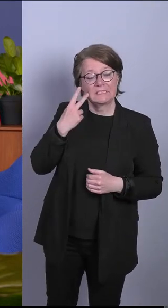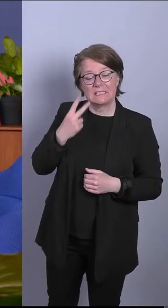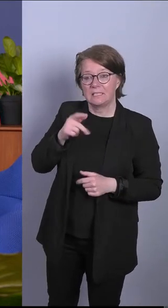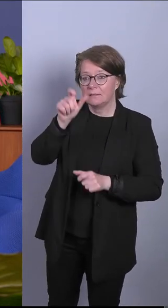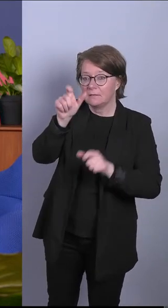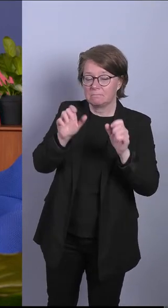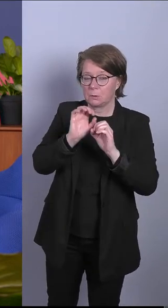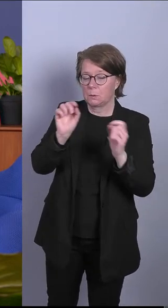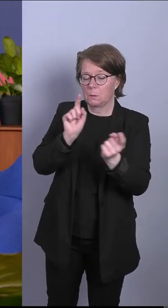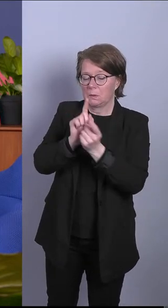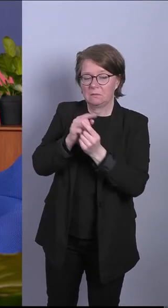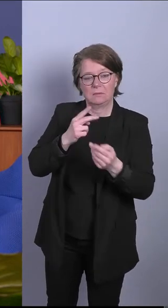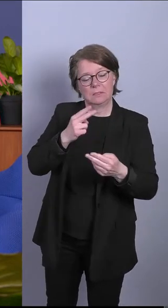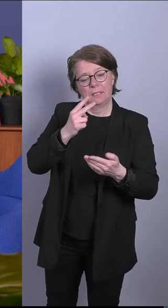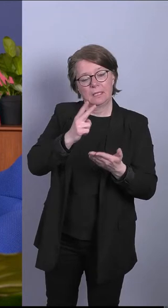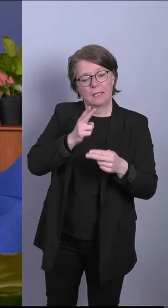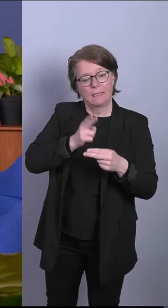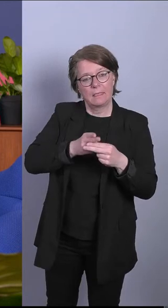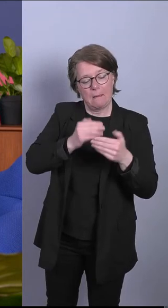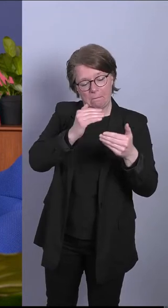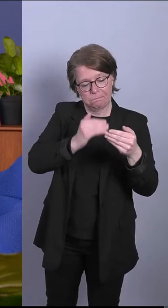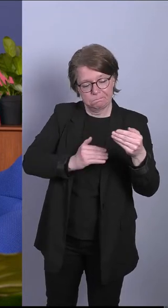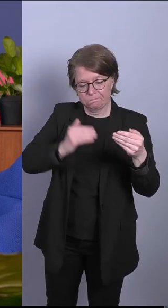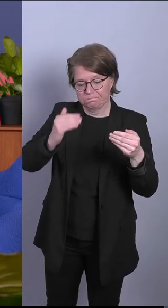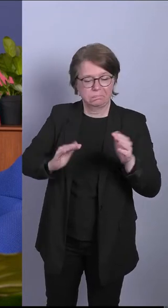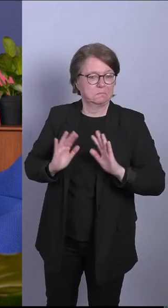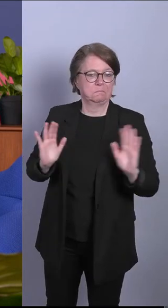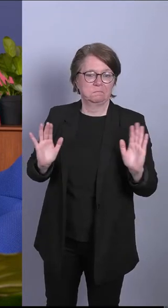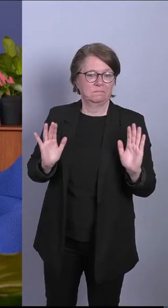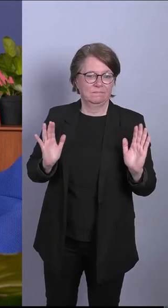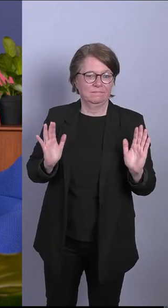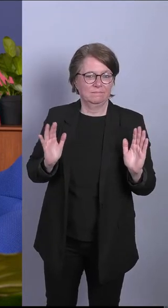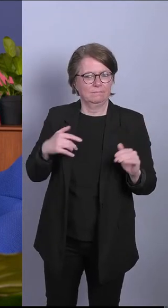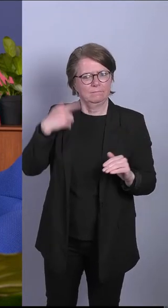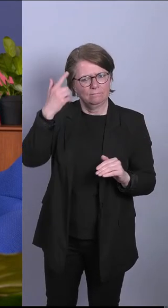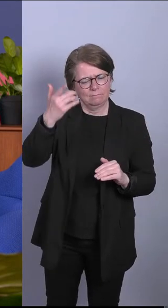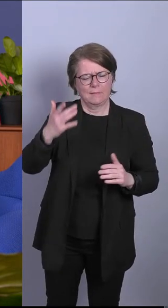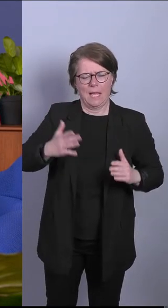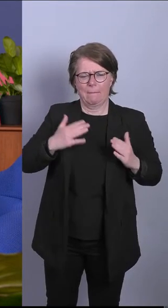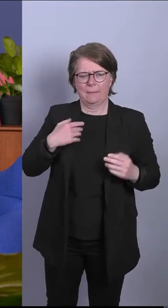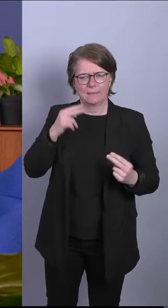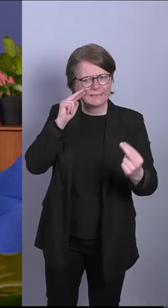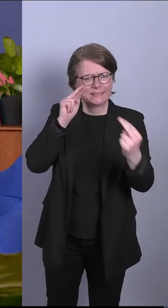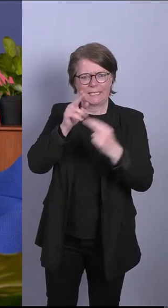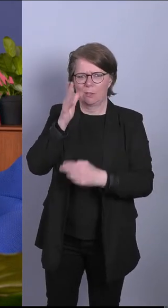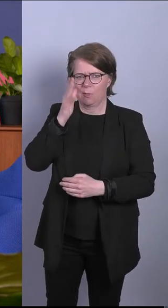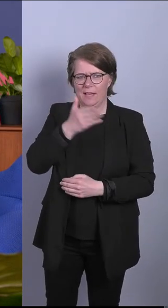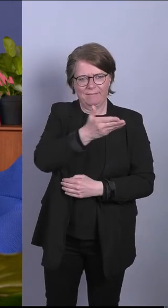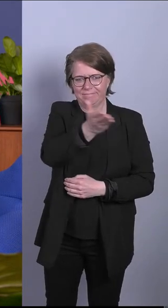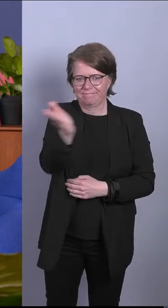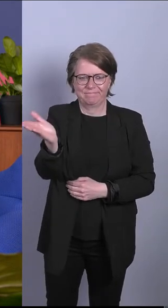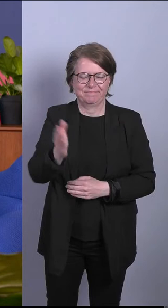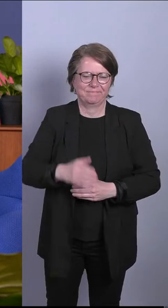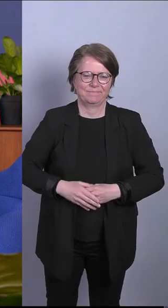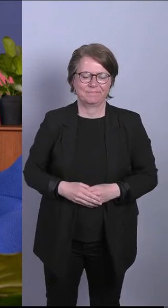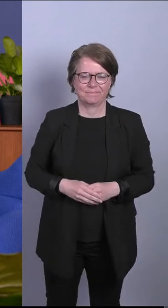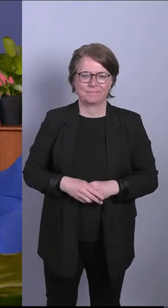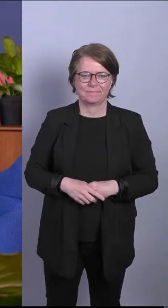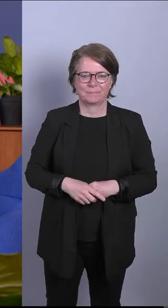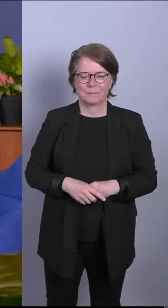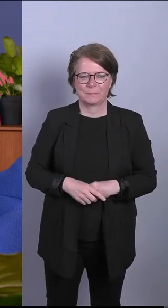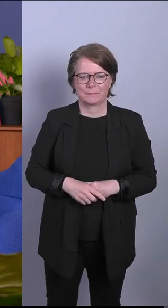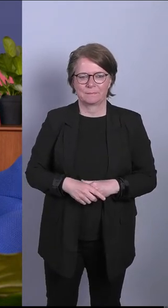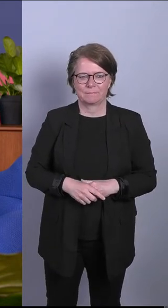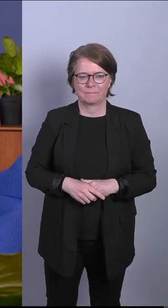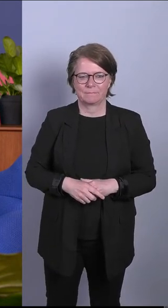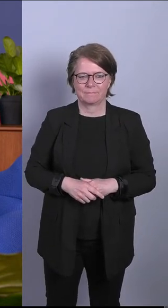forward to welcoming them at the Uniform Center soon. So yeah, I would say just it's the one-time